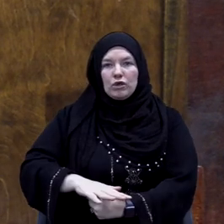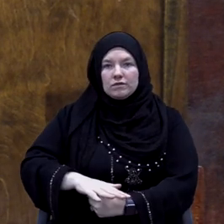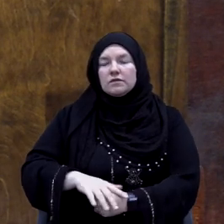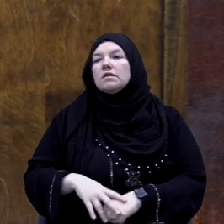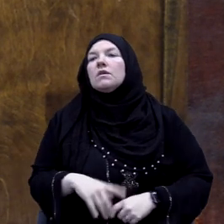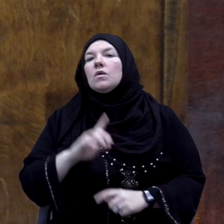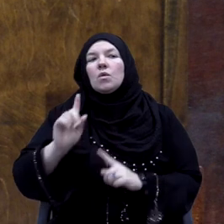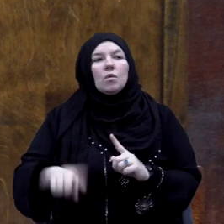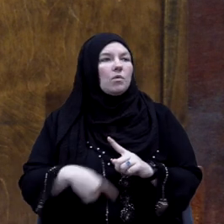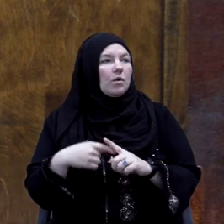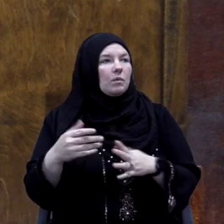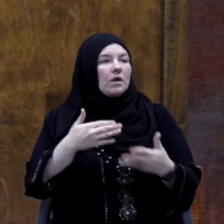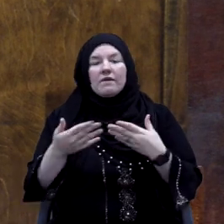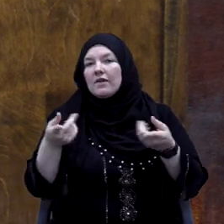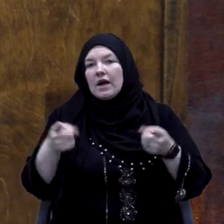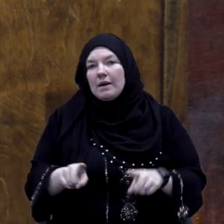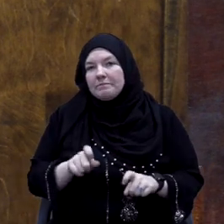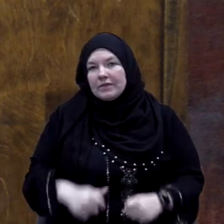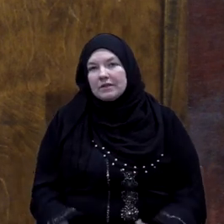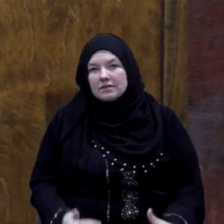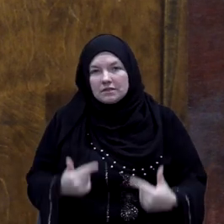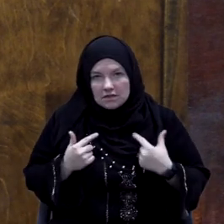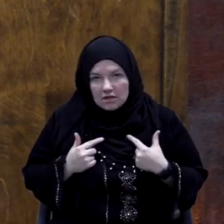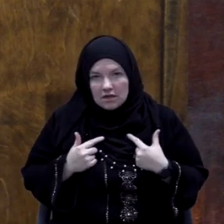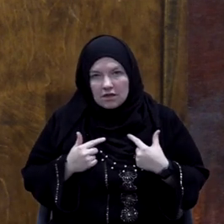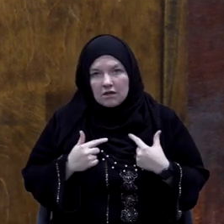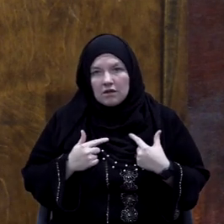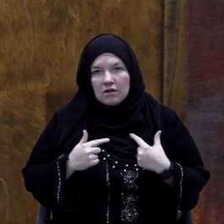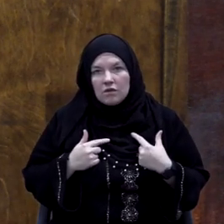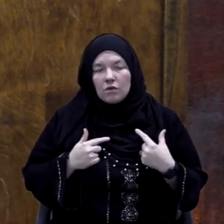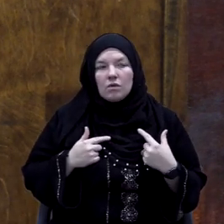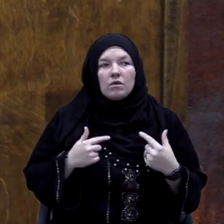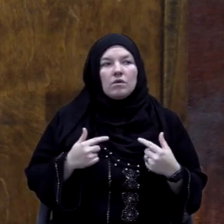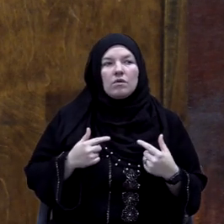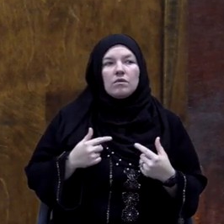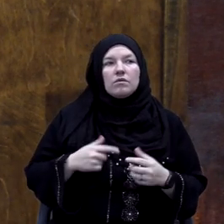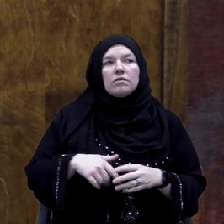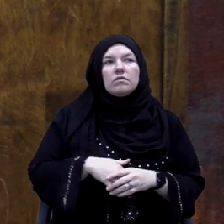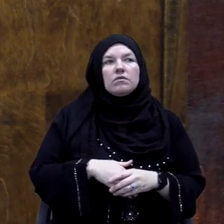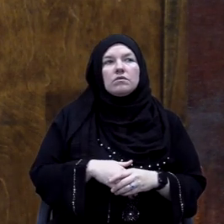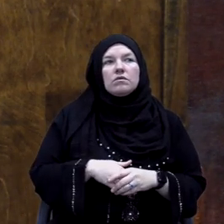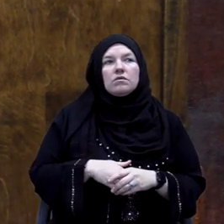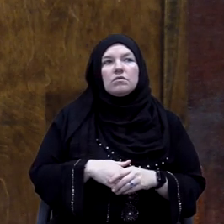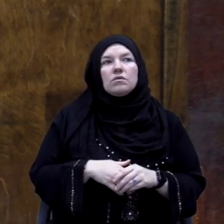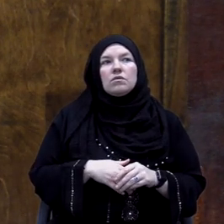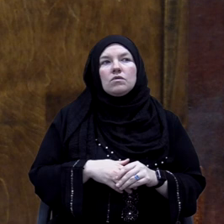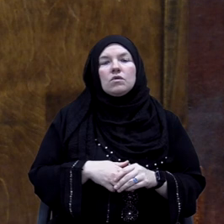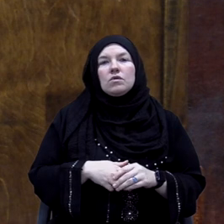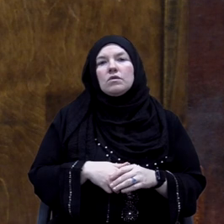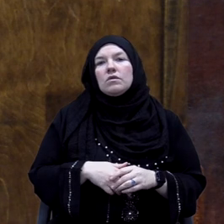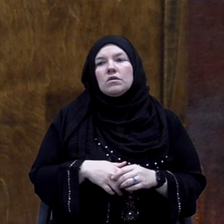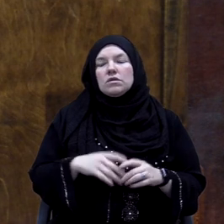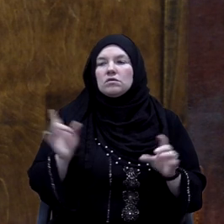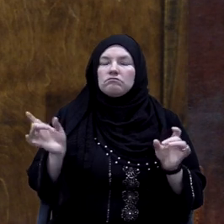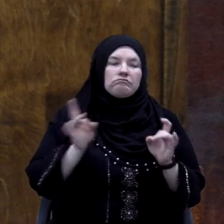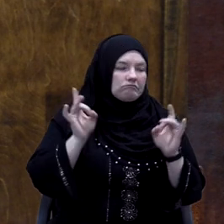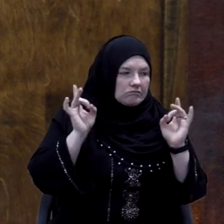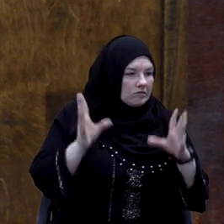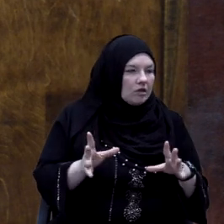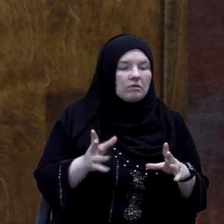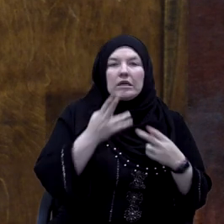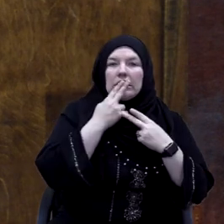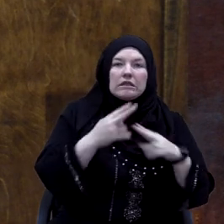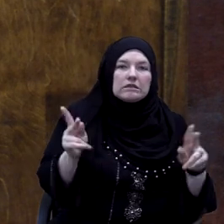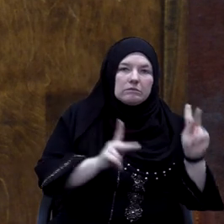when whatever happens in this life of war effects, children being killed, women being killed, innocent people